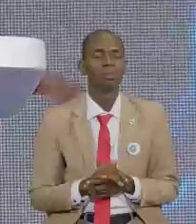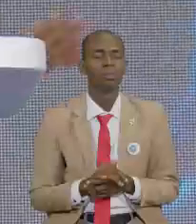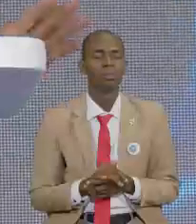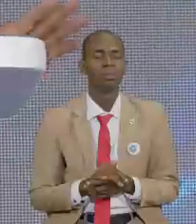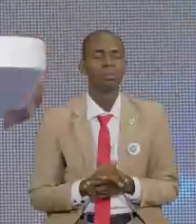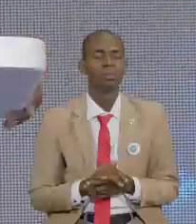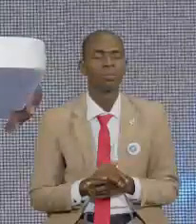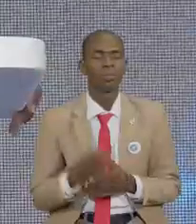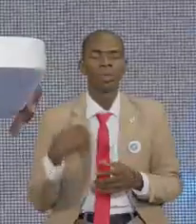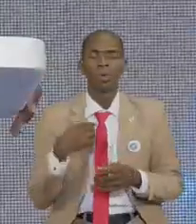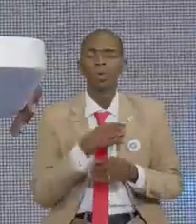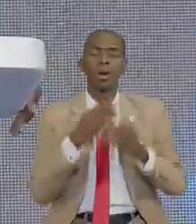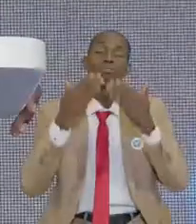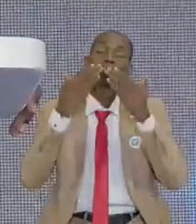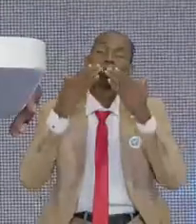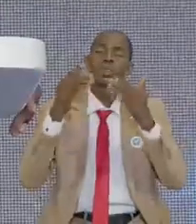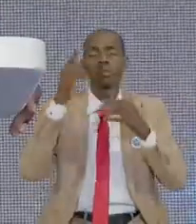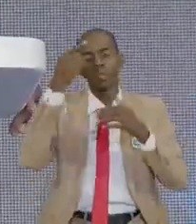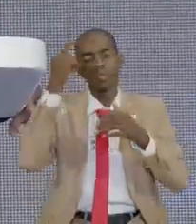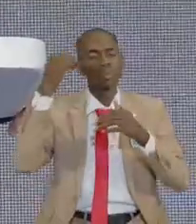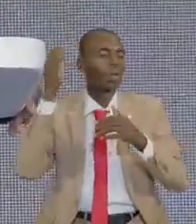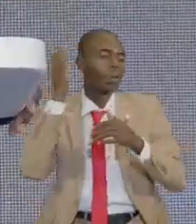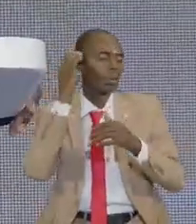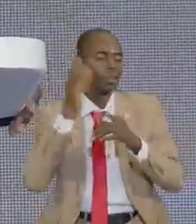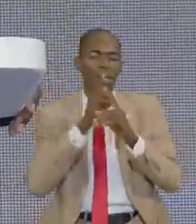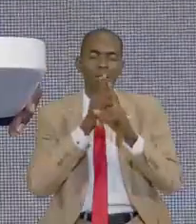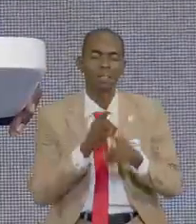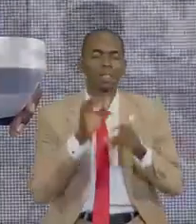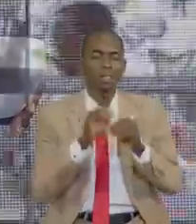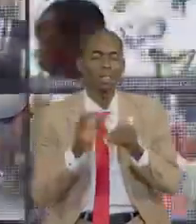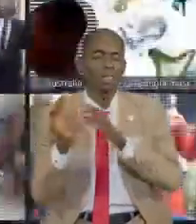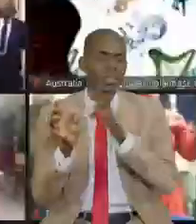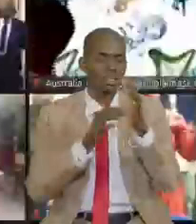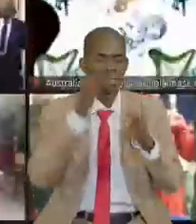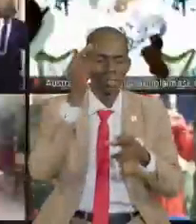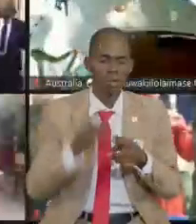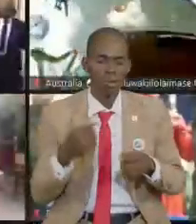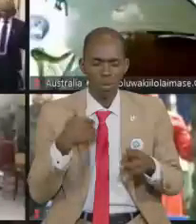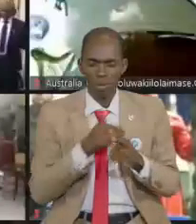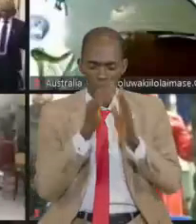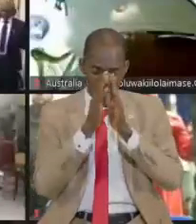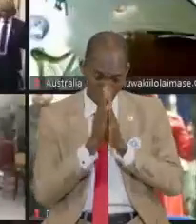We thank you because we know you have answered. In Jesus' name we pray.